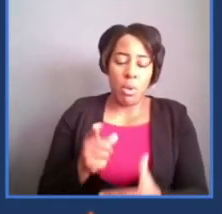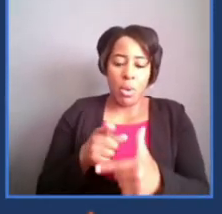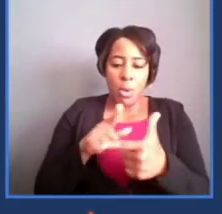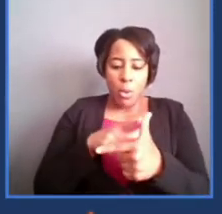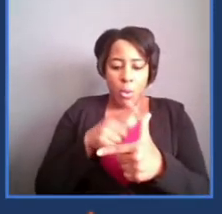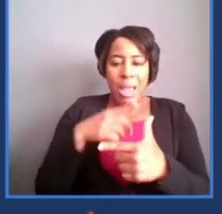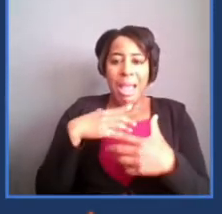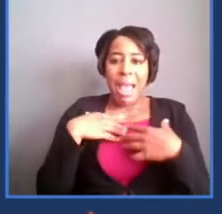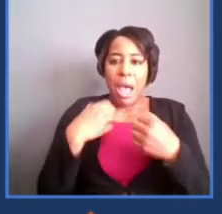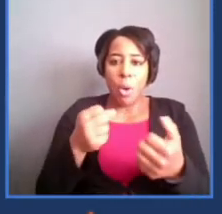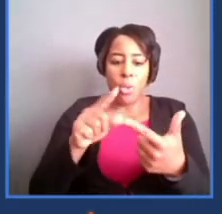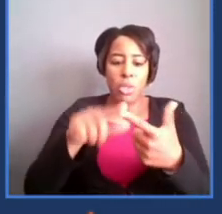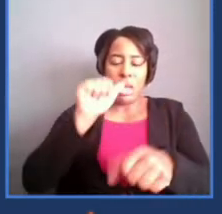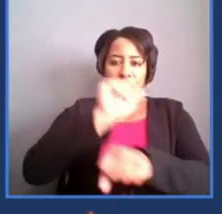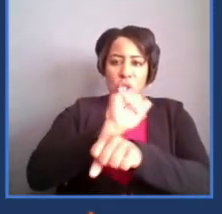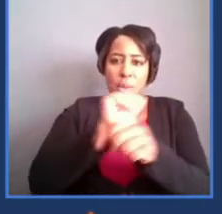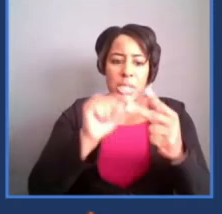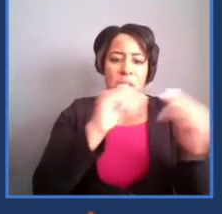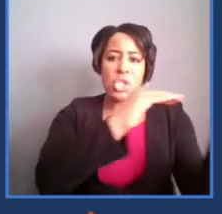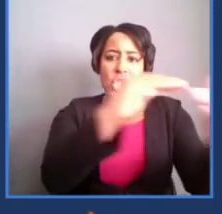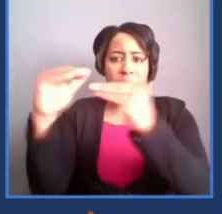for all the people.